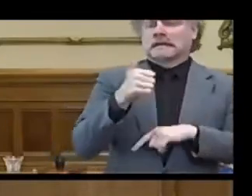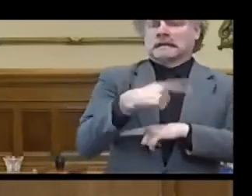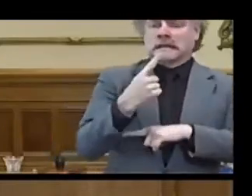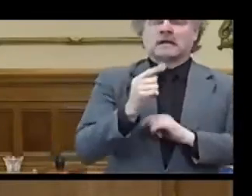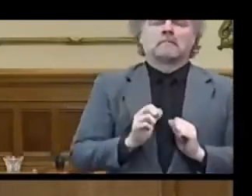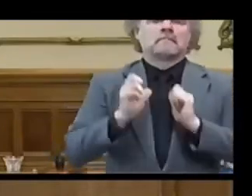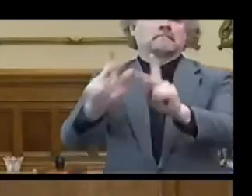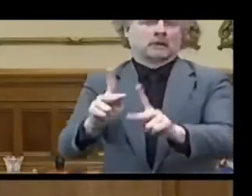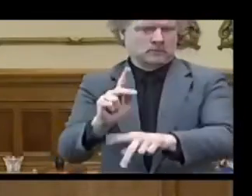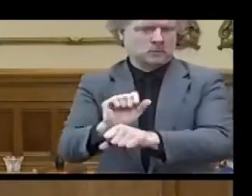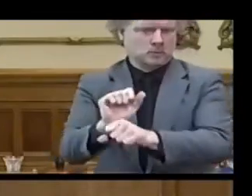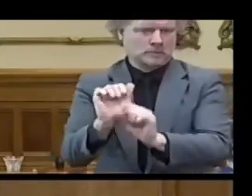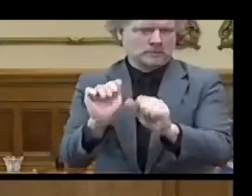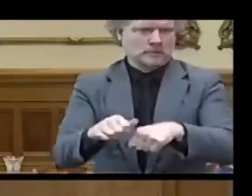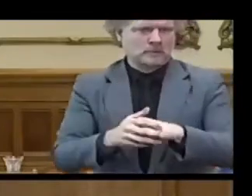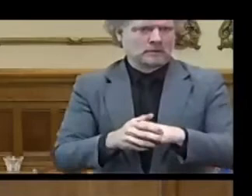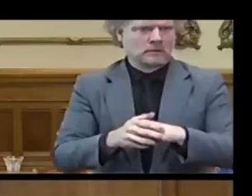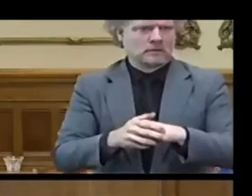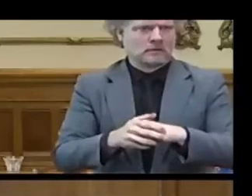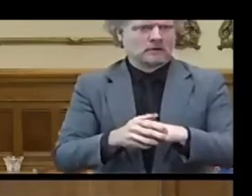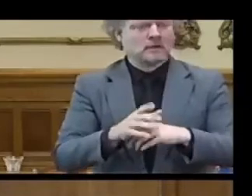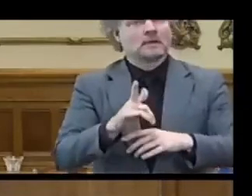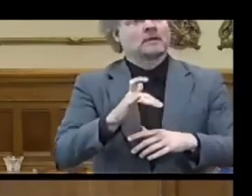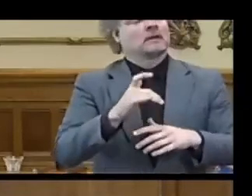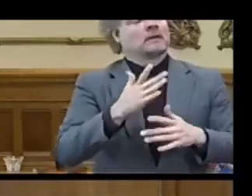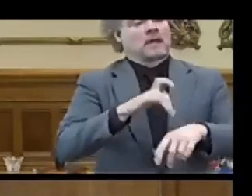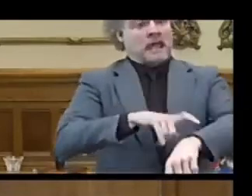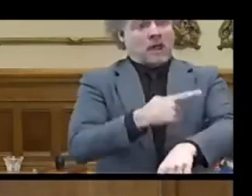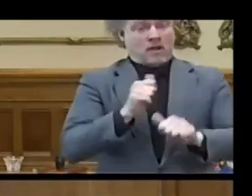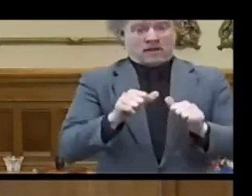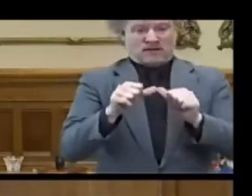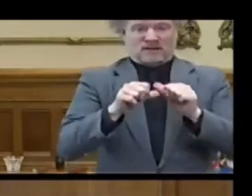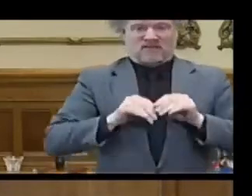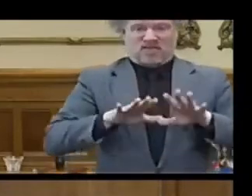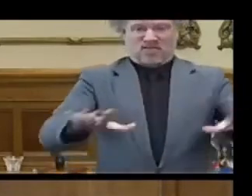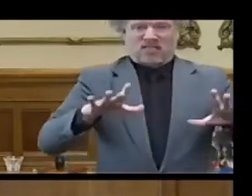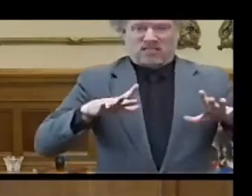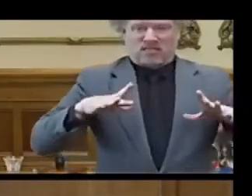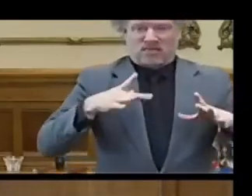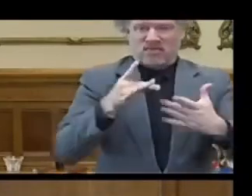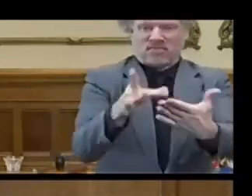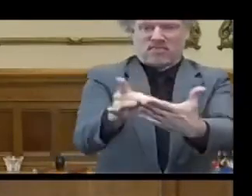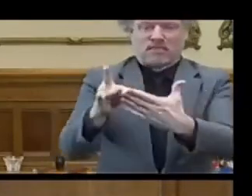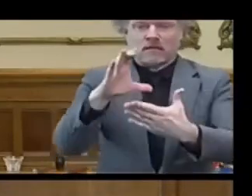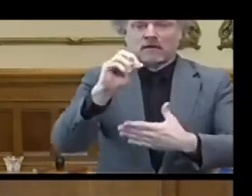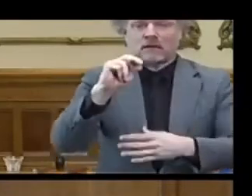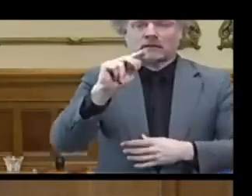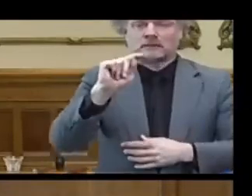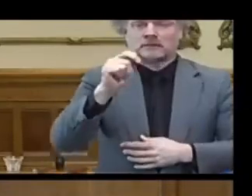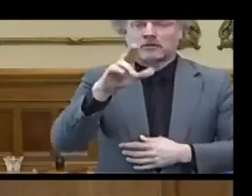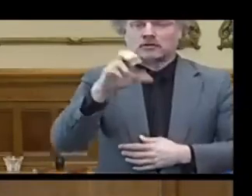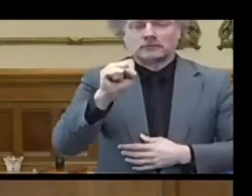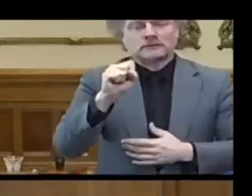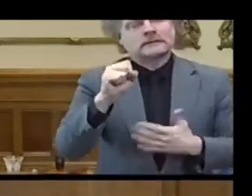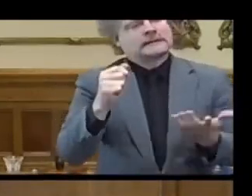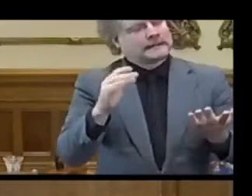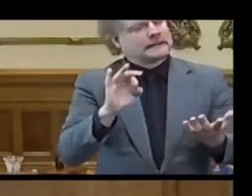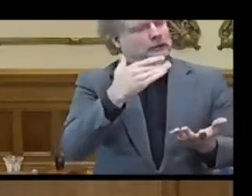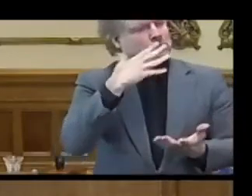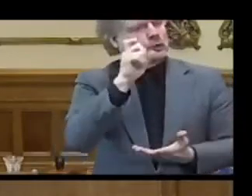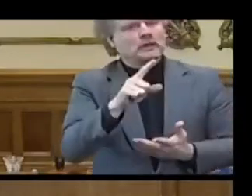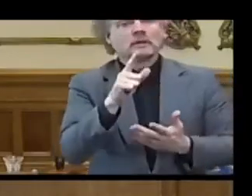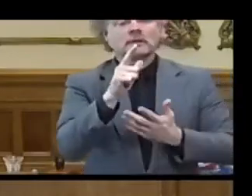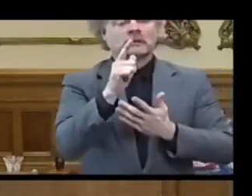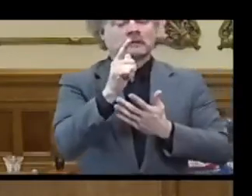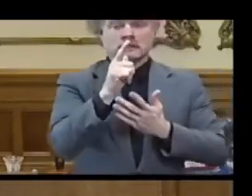days. How long are you contagious? That's an excellent question. And what I would say to you about that is that we have had individuals